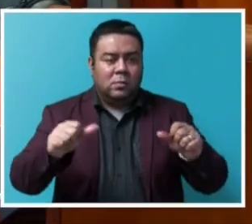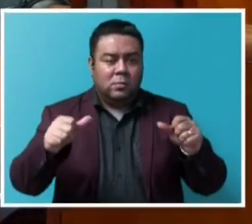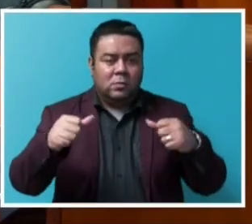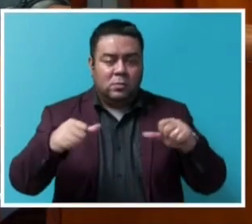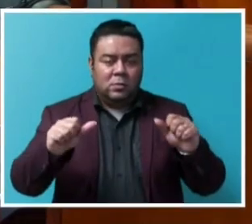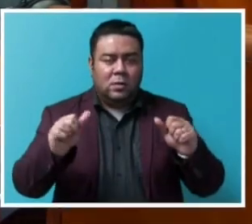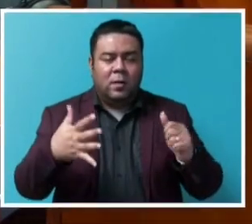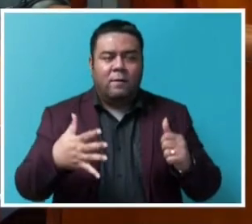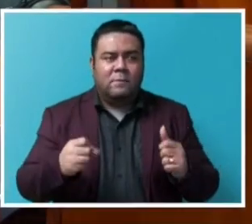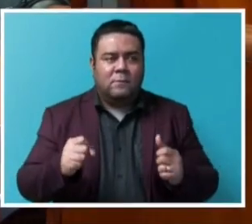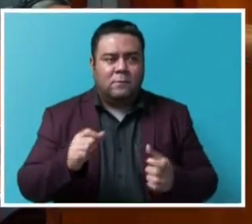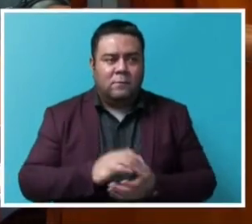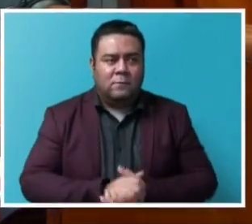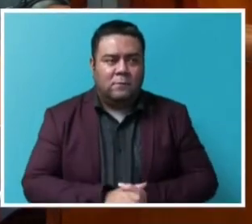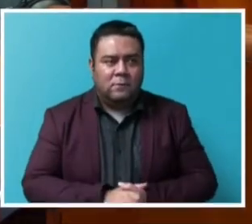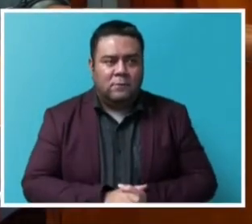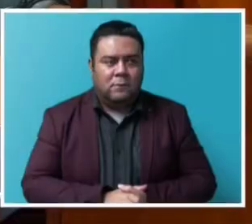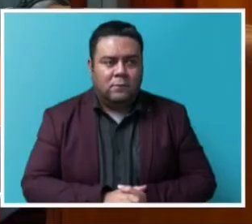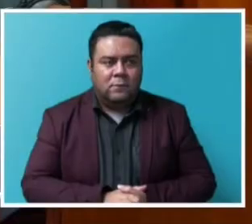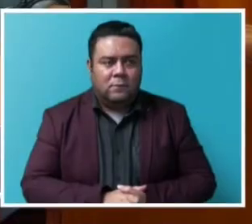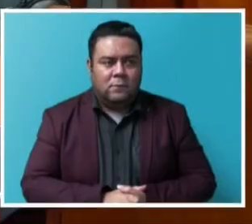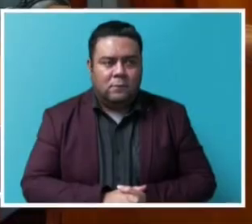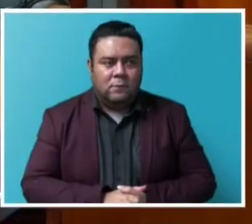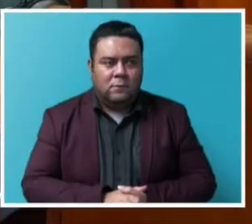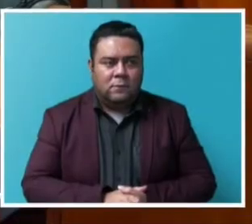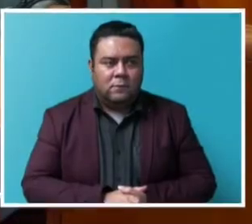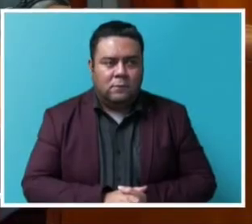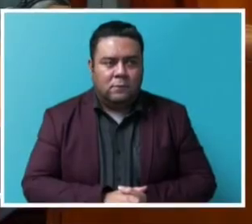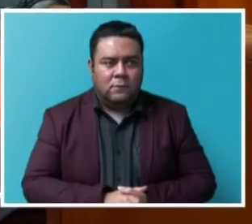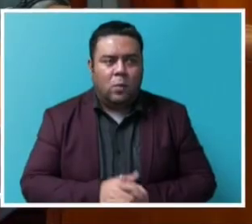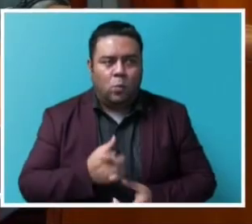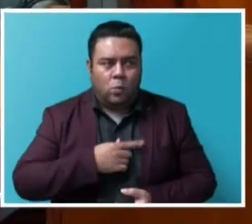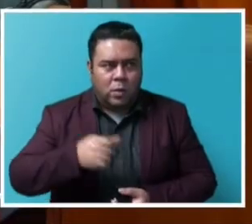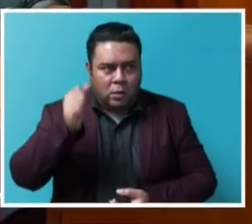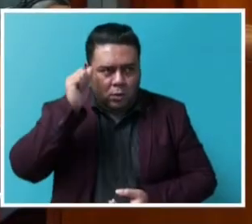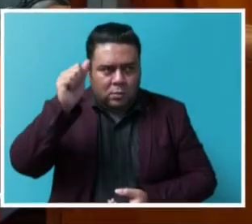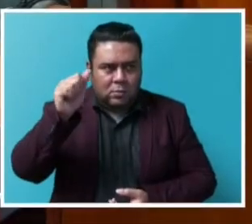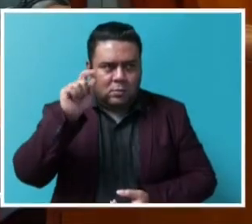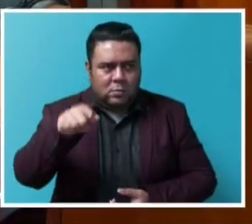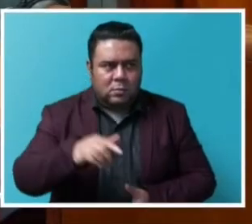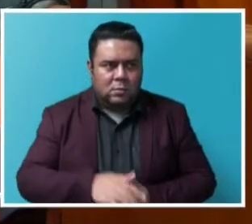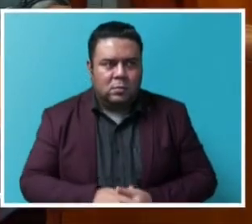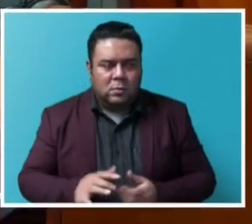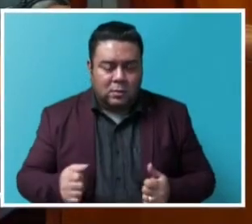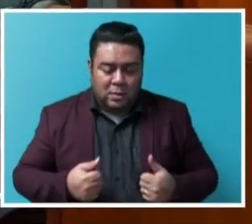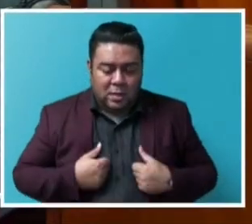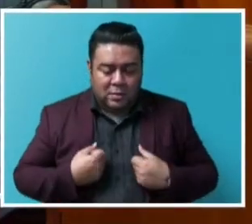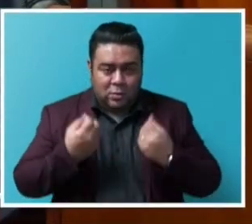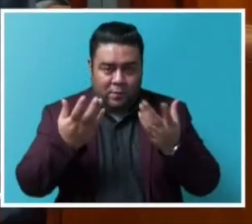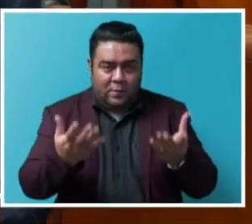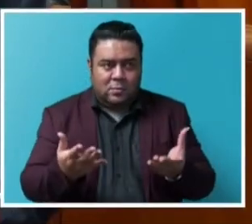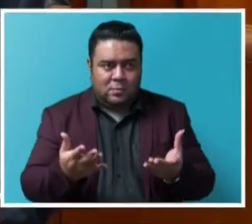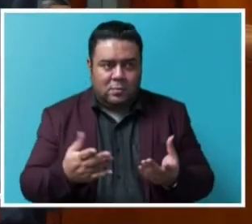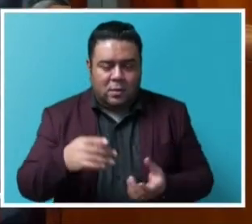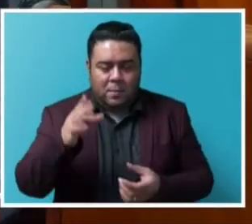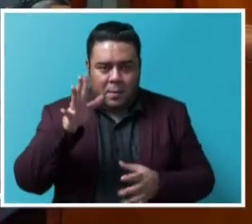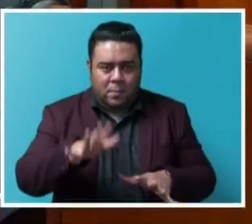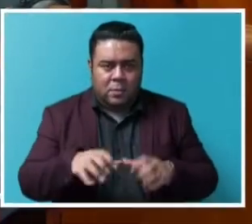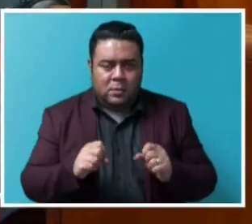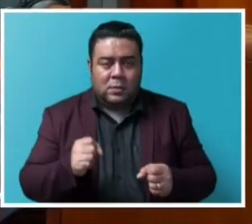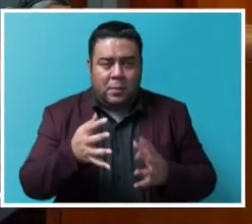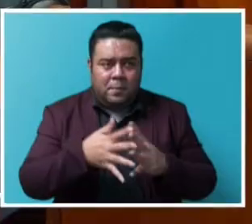of the colonial colony. We acknowledge them. We acknowledge the sacrifice made by the British,